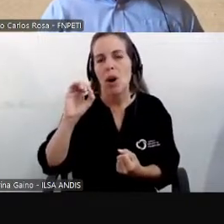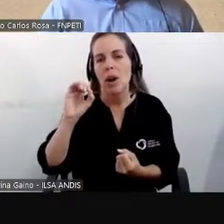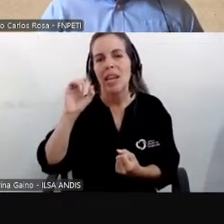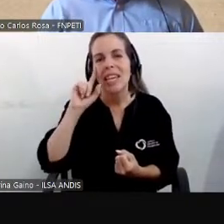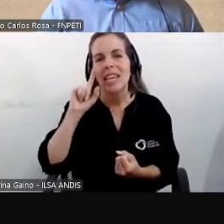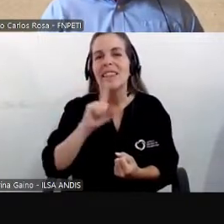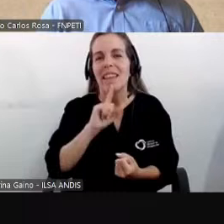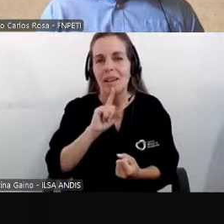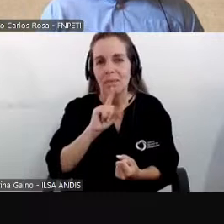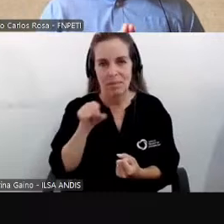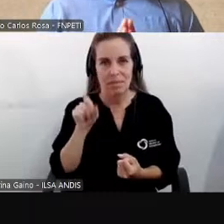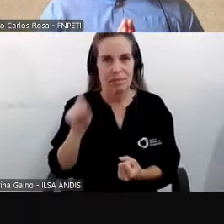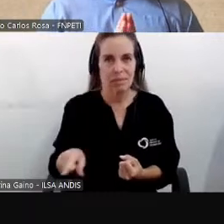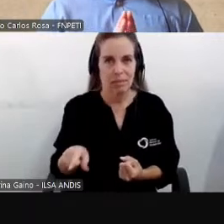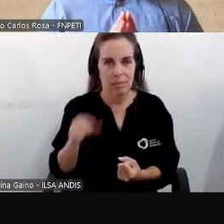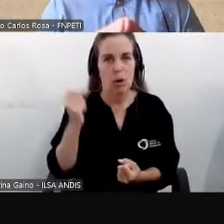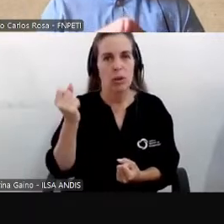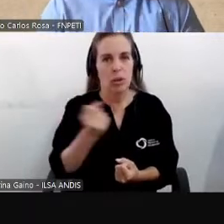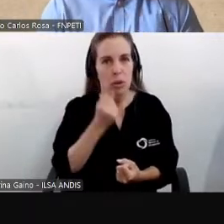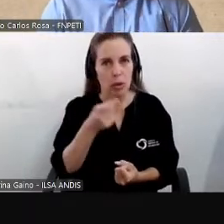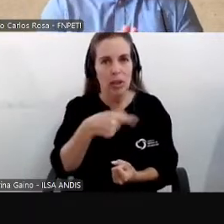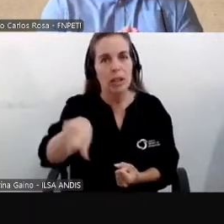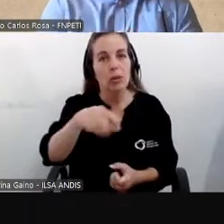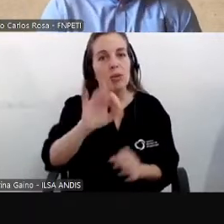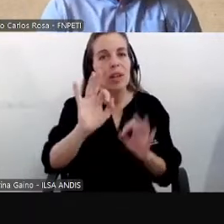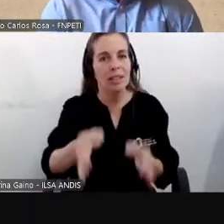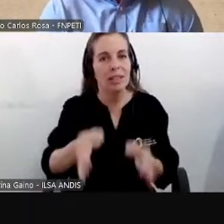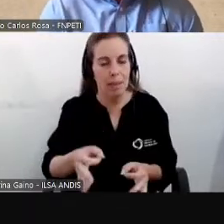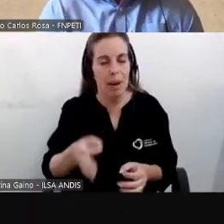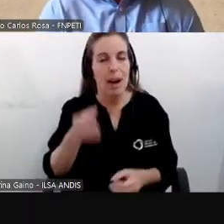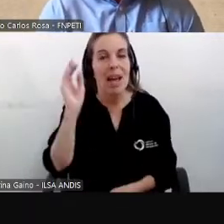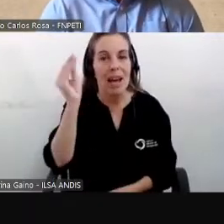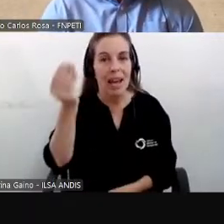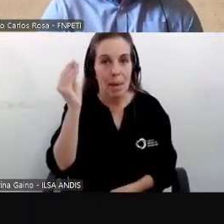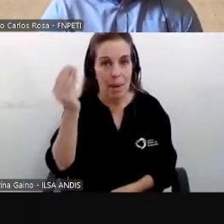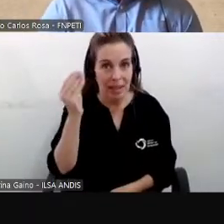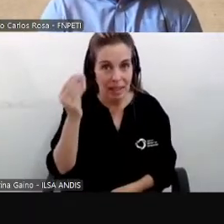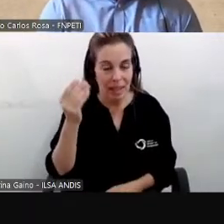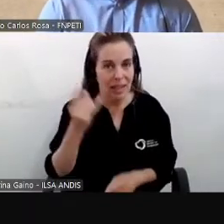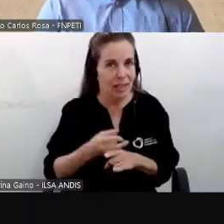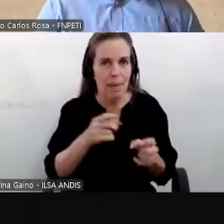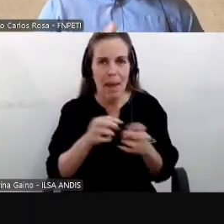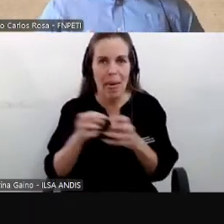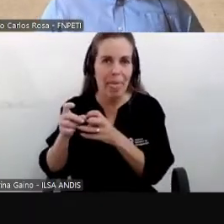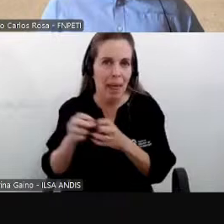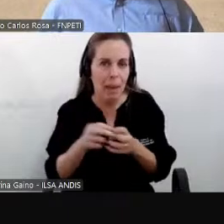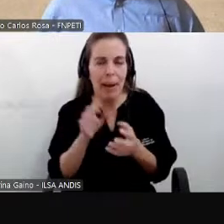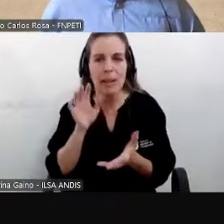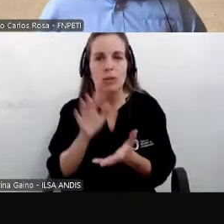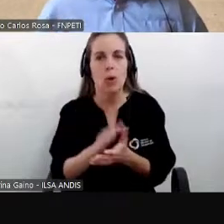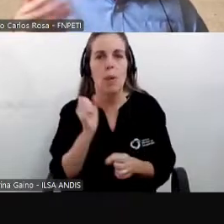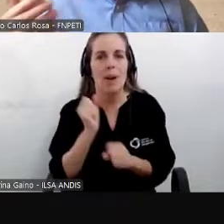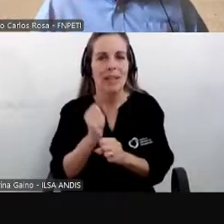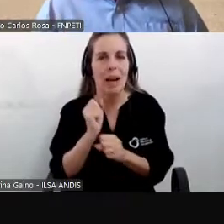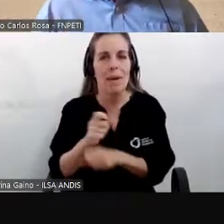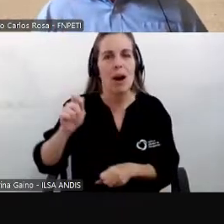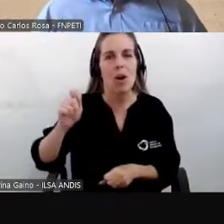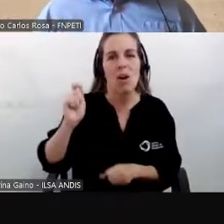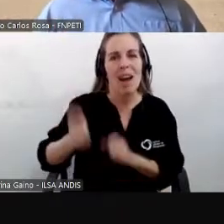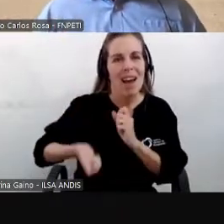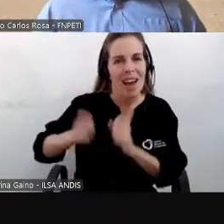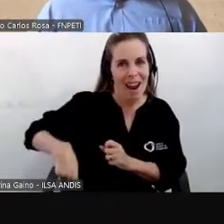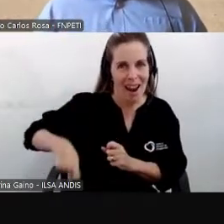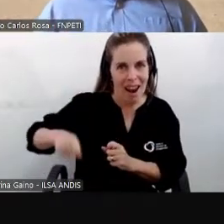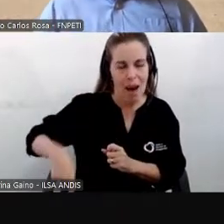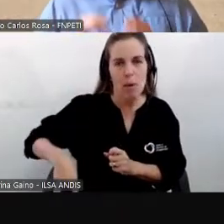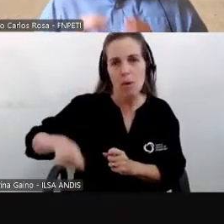Convention 29 of the ILO. It is important for everyone to know that in Brazil, the discussion